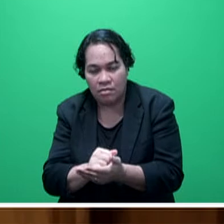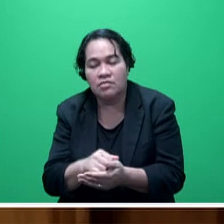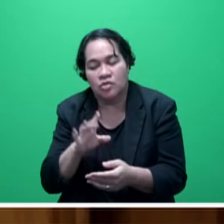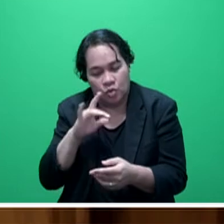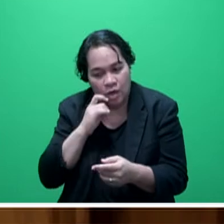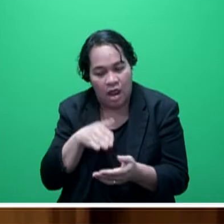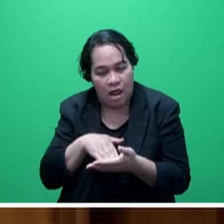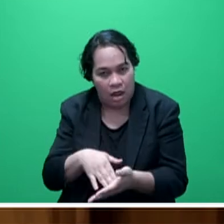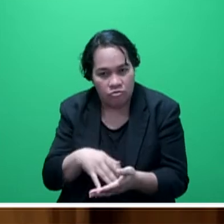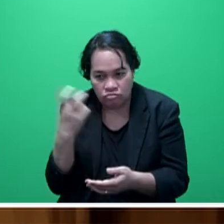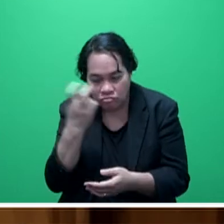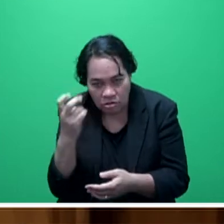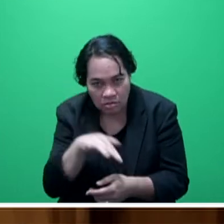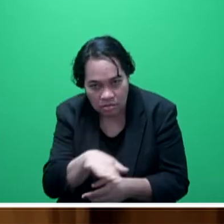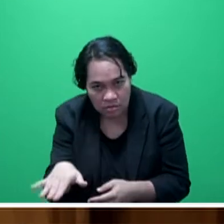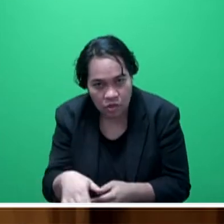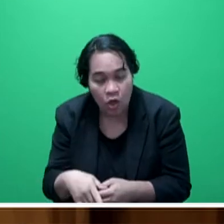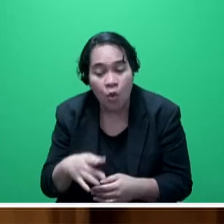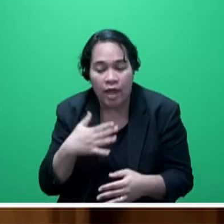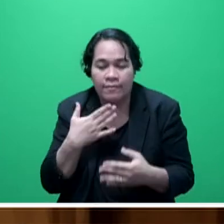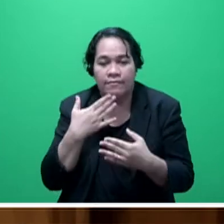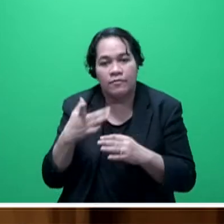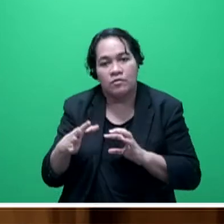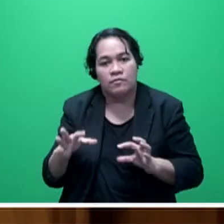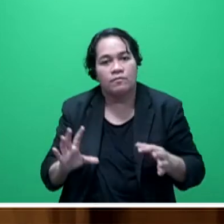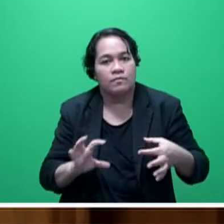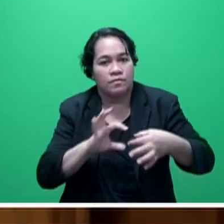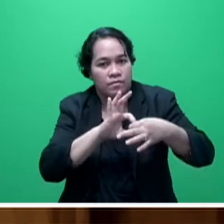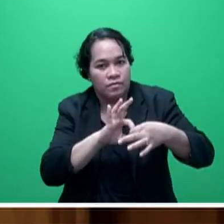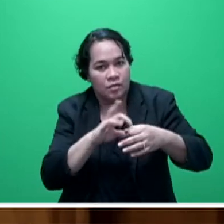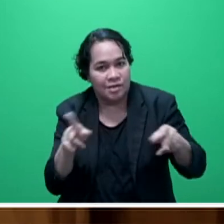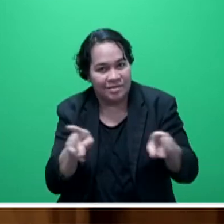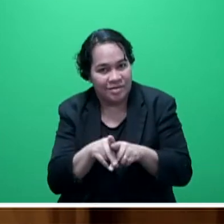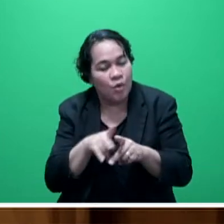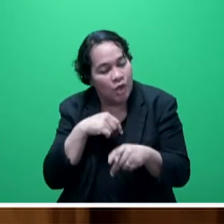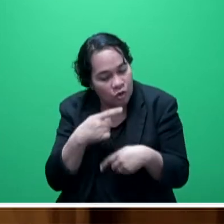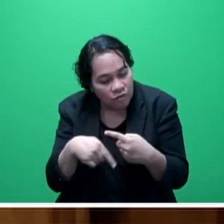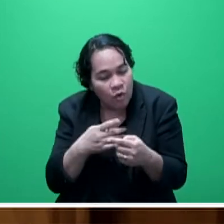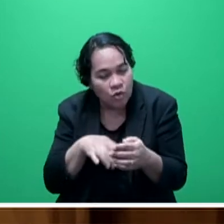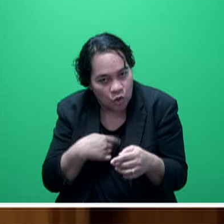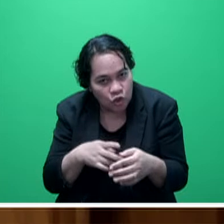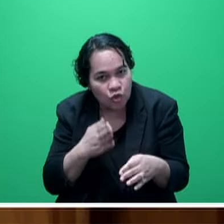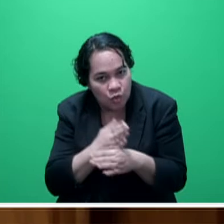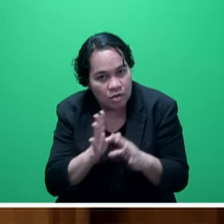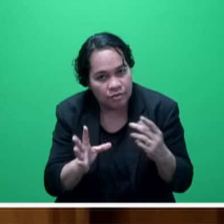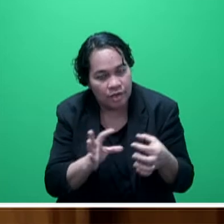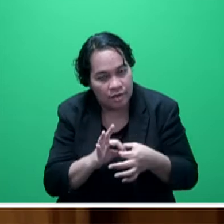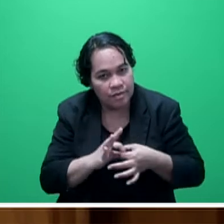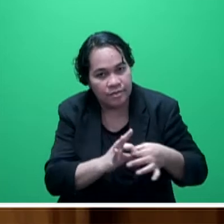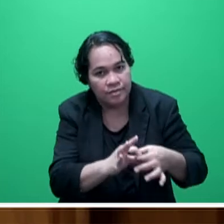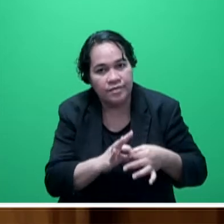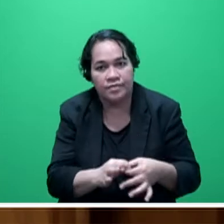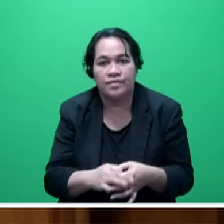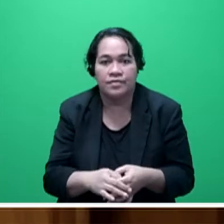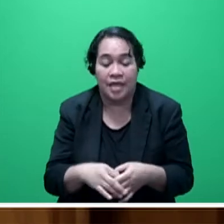the support rendered by our bilateral partners and we look forward to its continuation. Additionally, Honourable